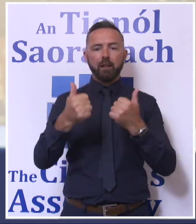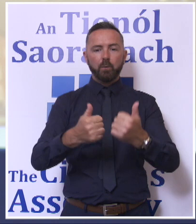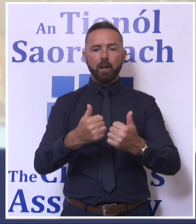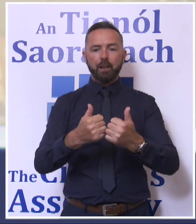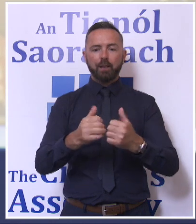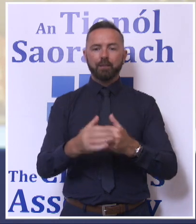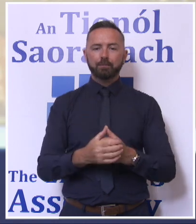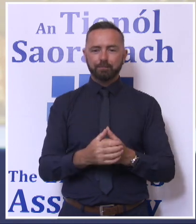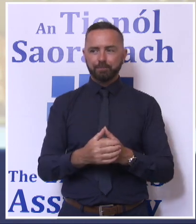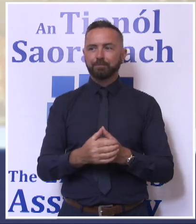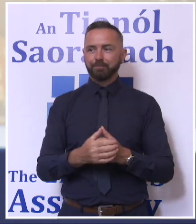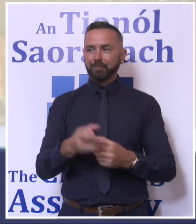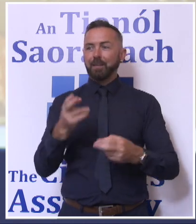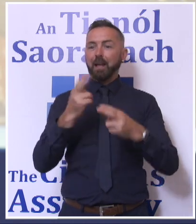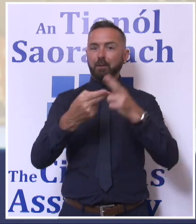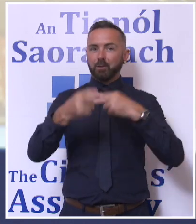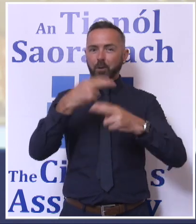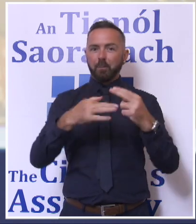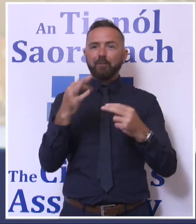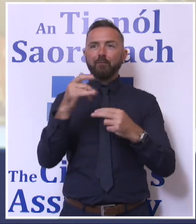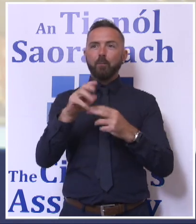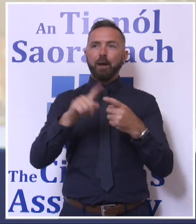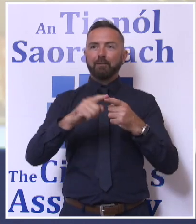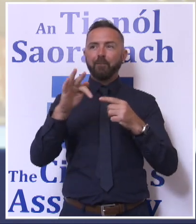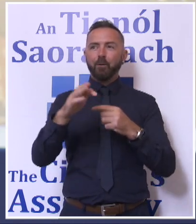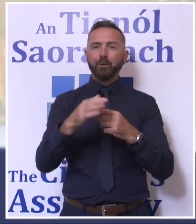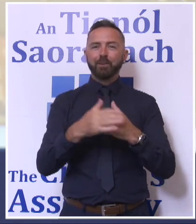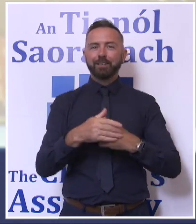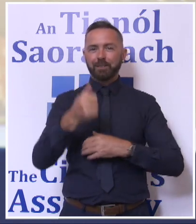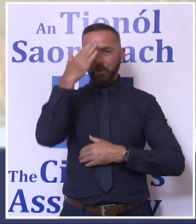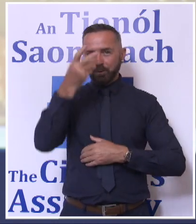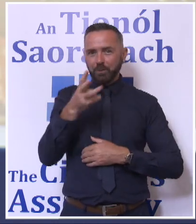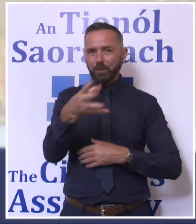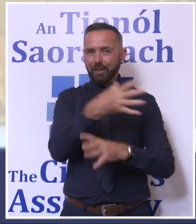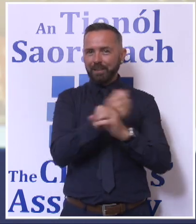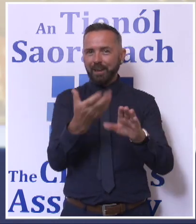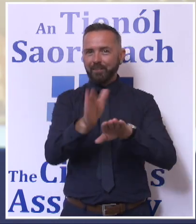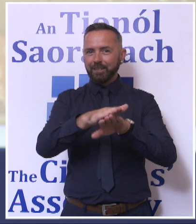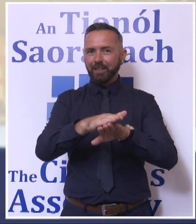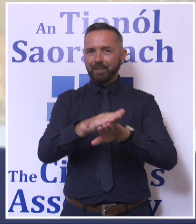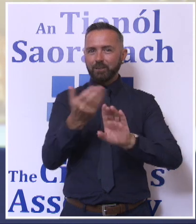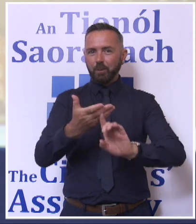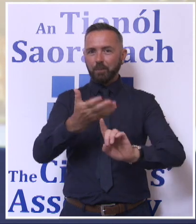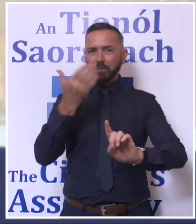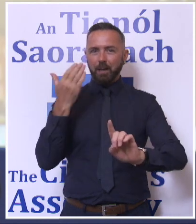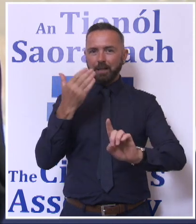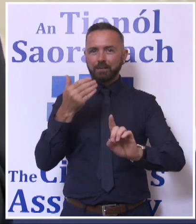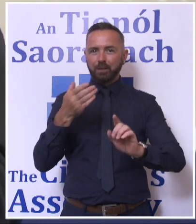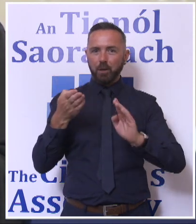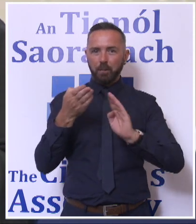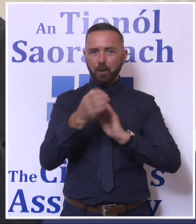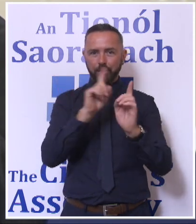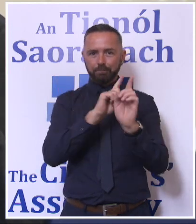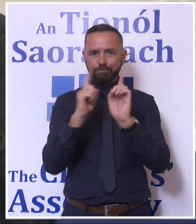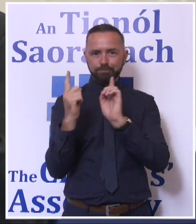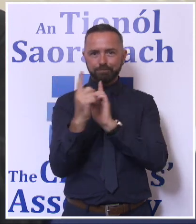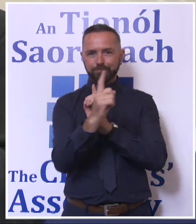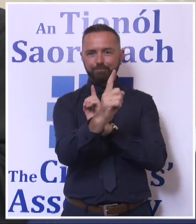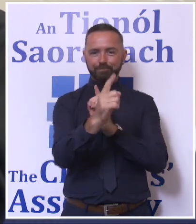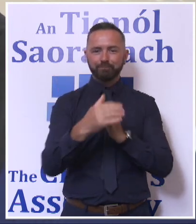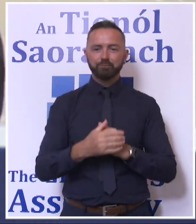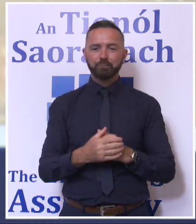So the Citizens' Assembly will operate with complete transparency, with all plenary meetings being streamlined live on the citizensassembly.ie website, and